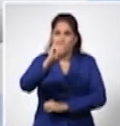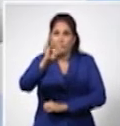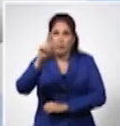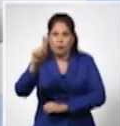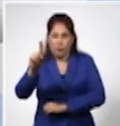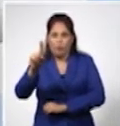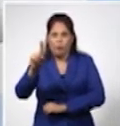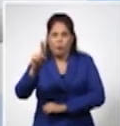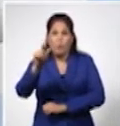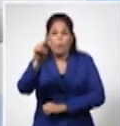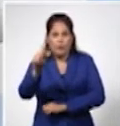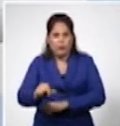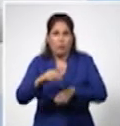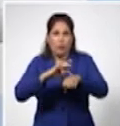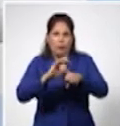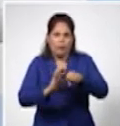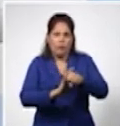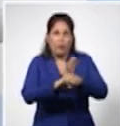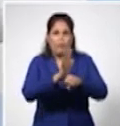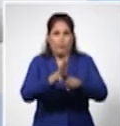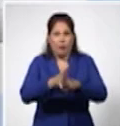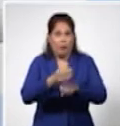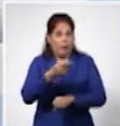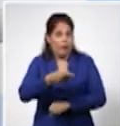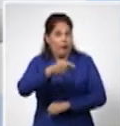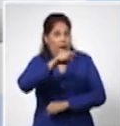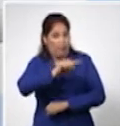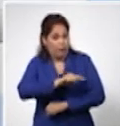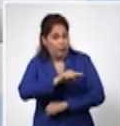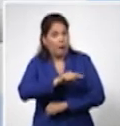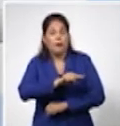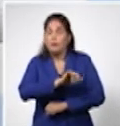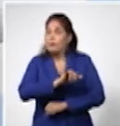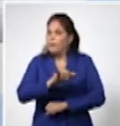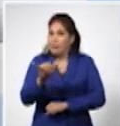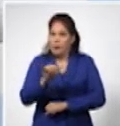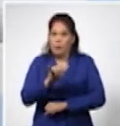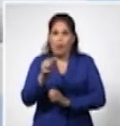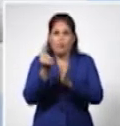10,831,661 confirmed cases, after